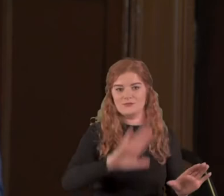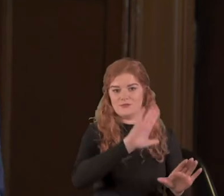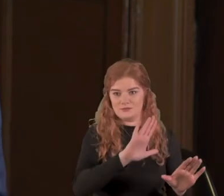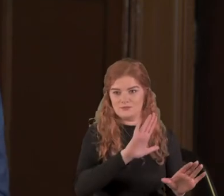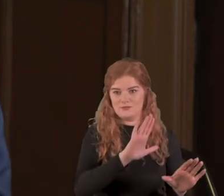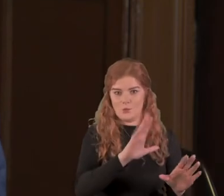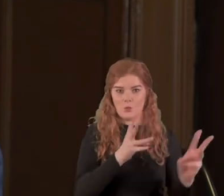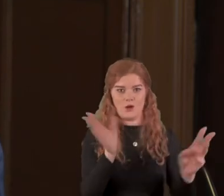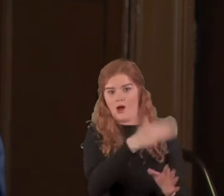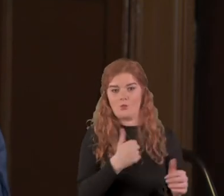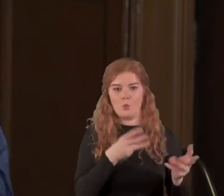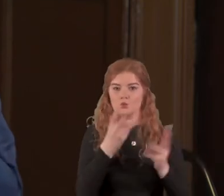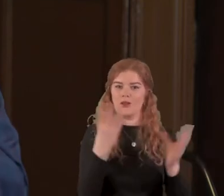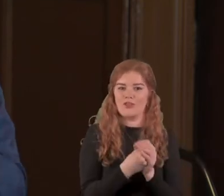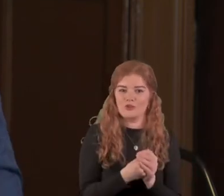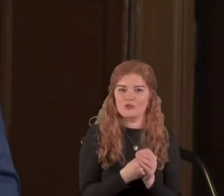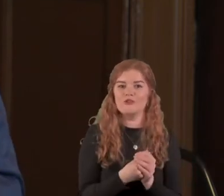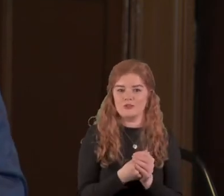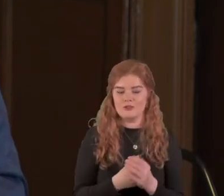that would work together.